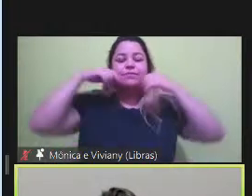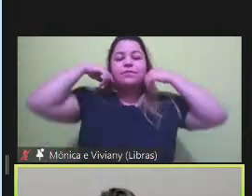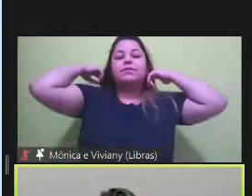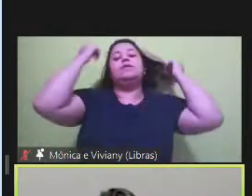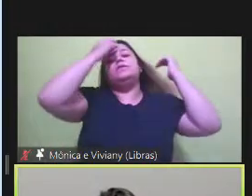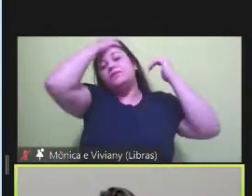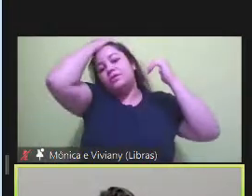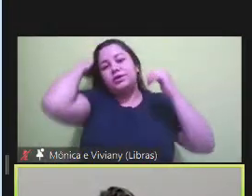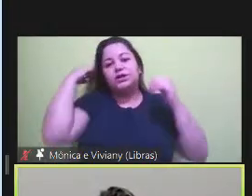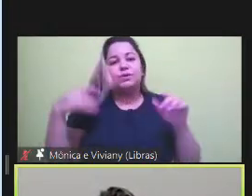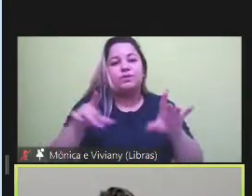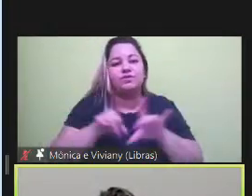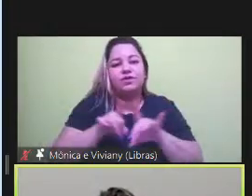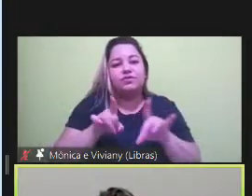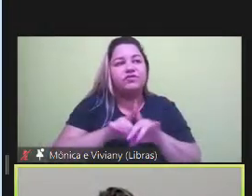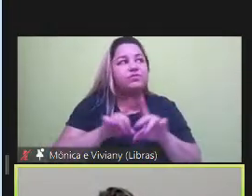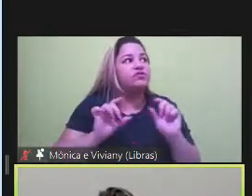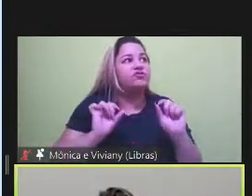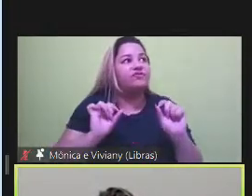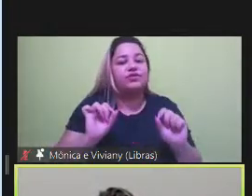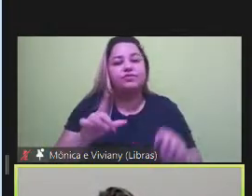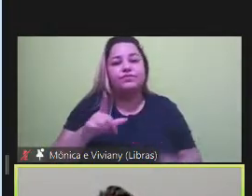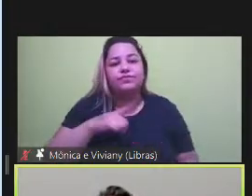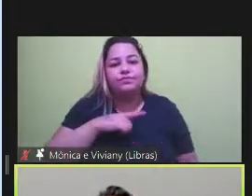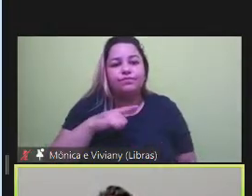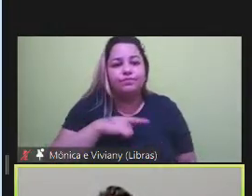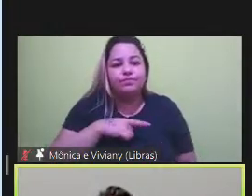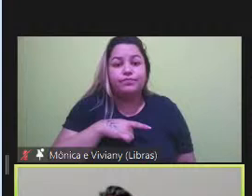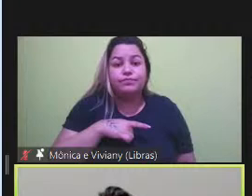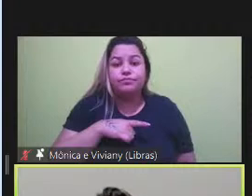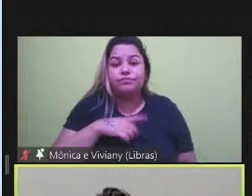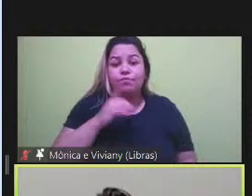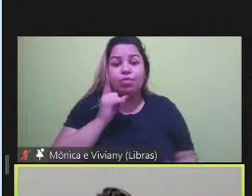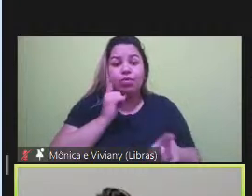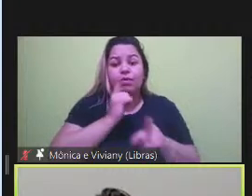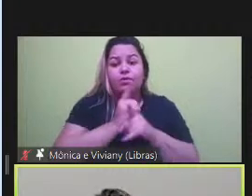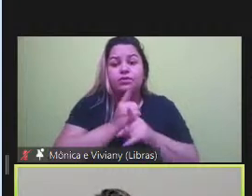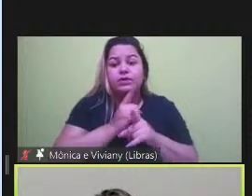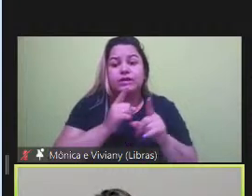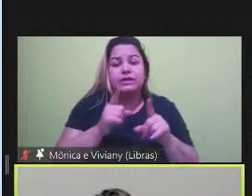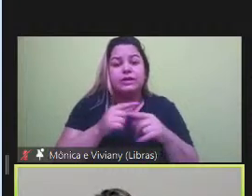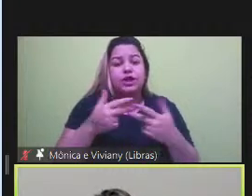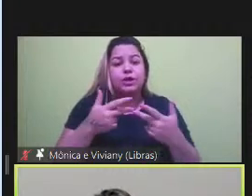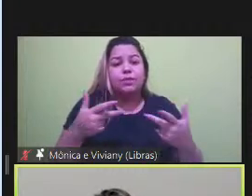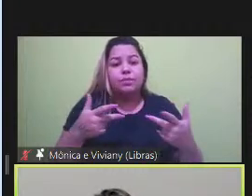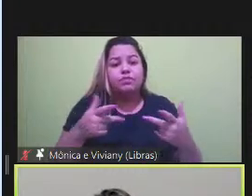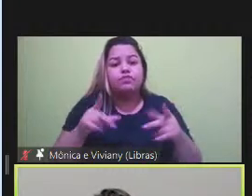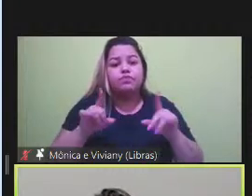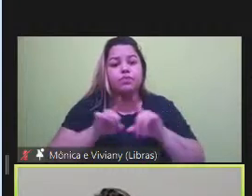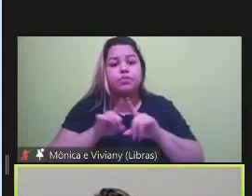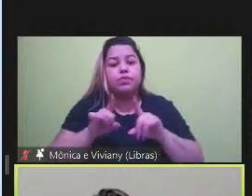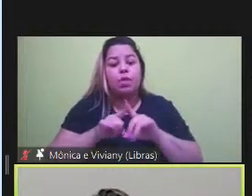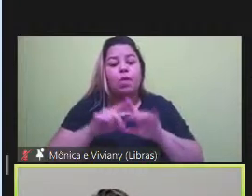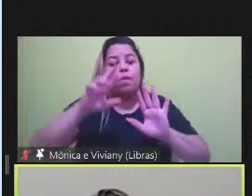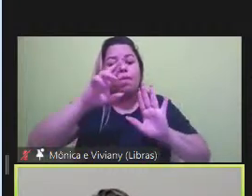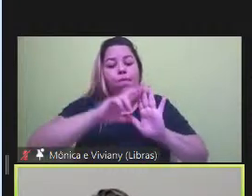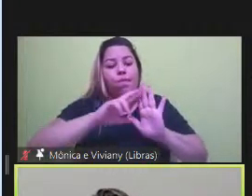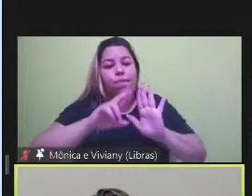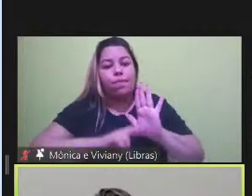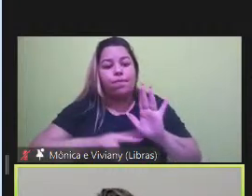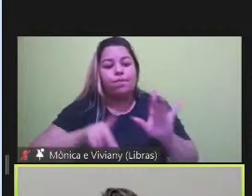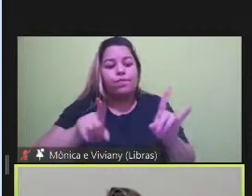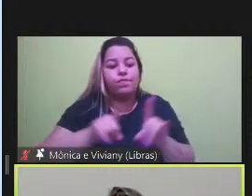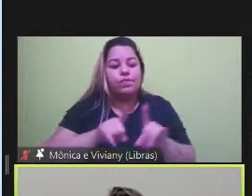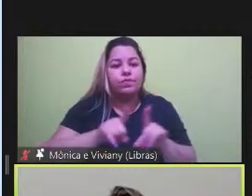A difficulty, one of the main challenges that we have been finding for a while is the access to the